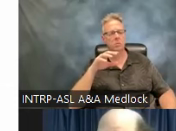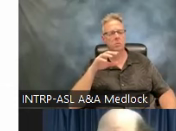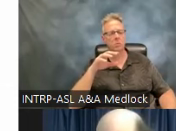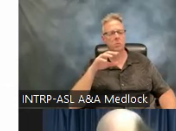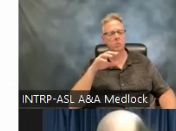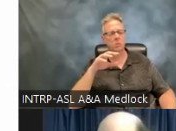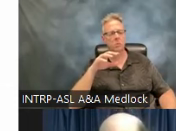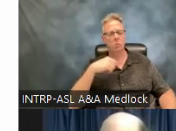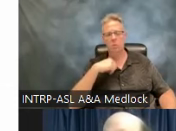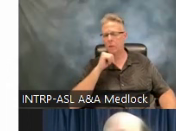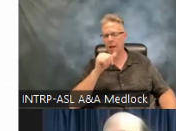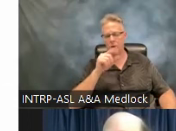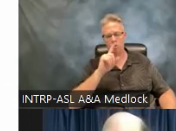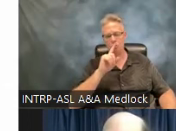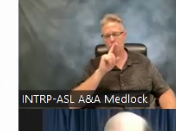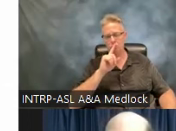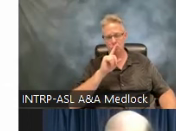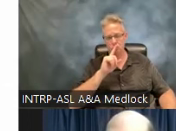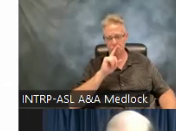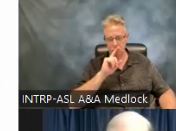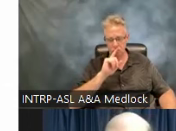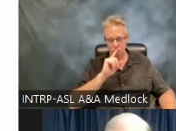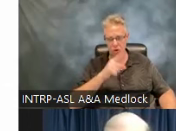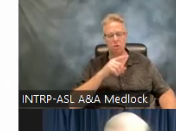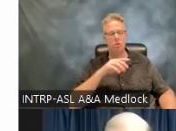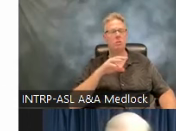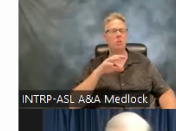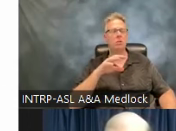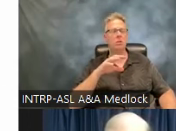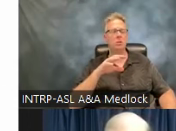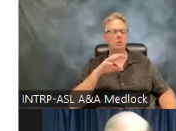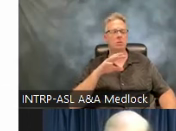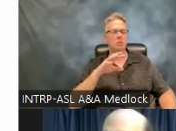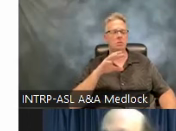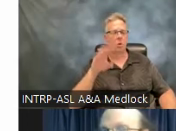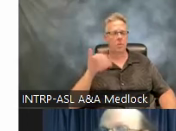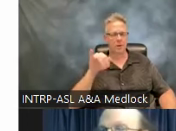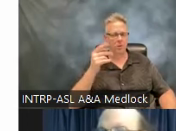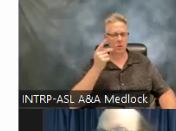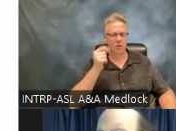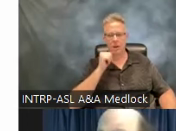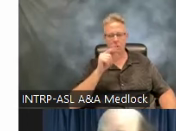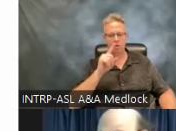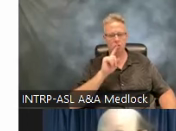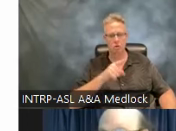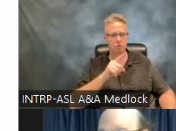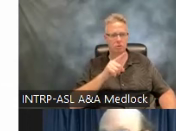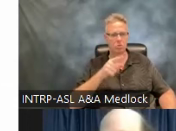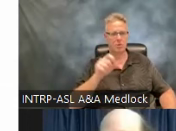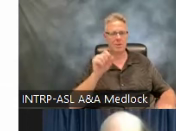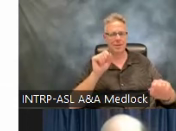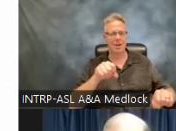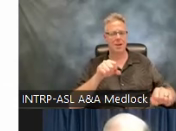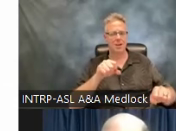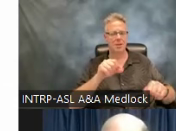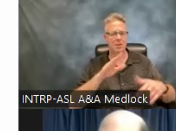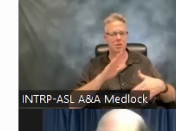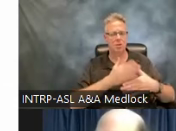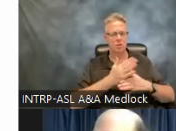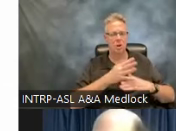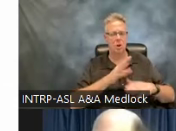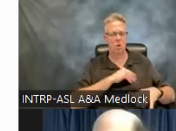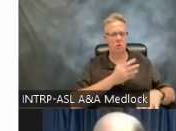we're not sure. Co-Chair Ugoji and I are not sure that you can share